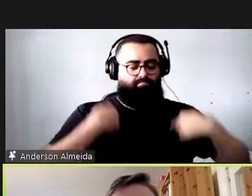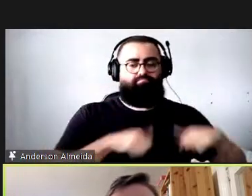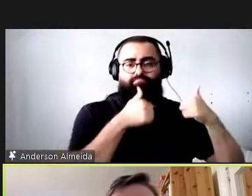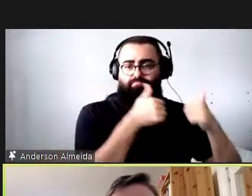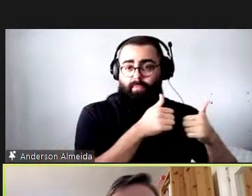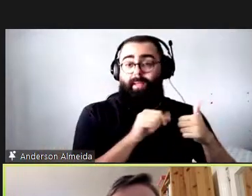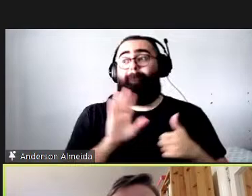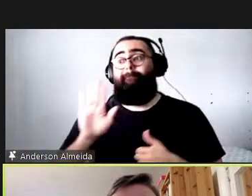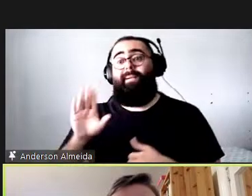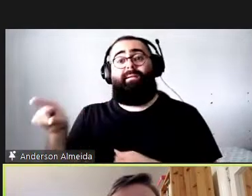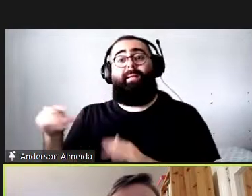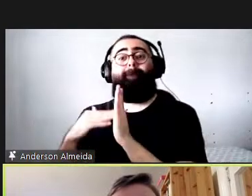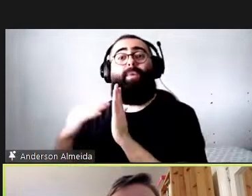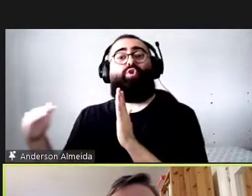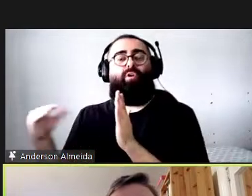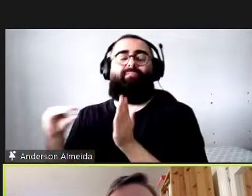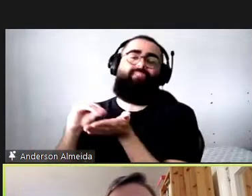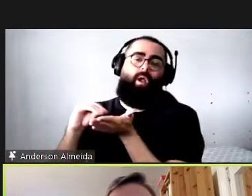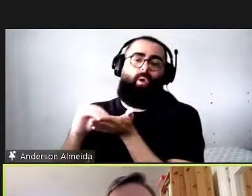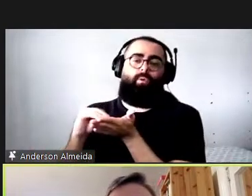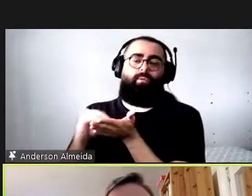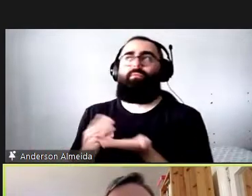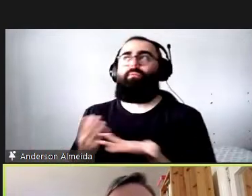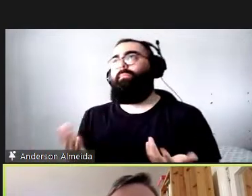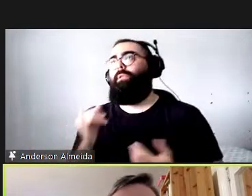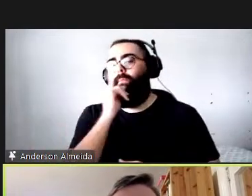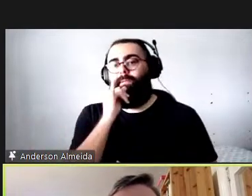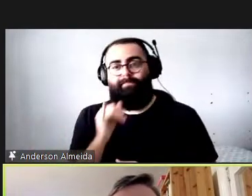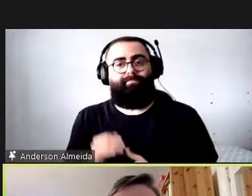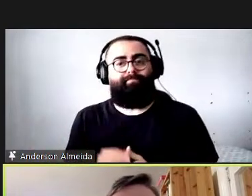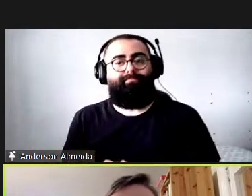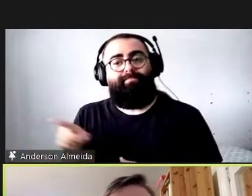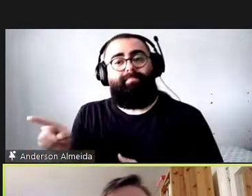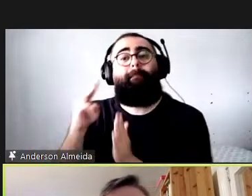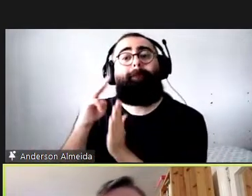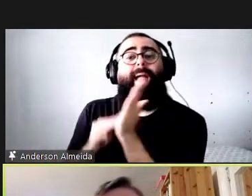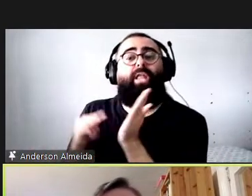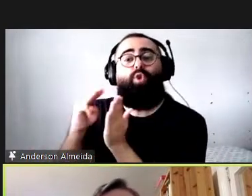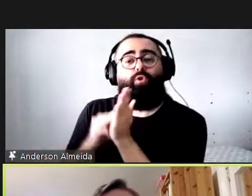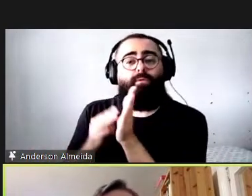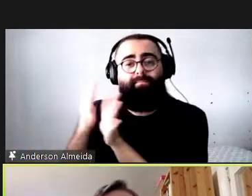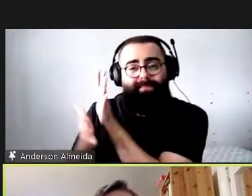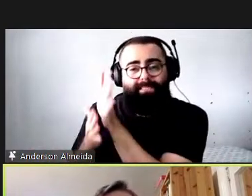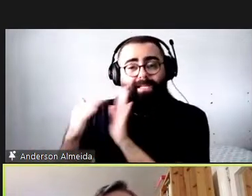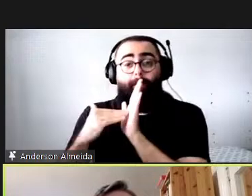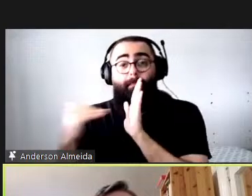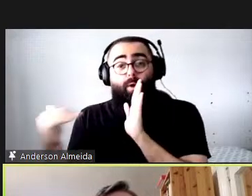And the methods for examining it aren't nearly so well established.